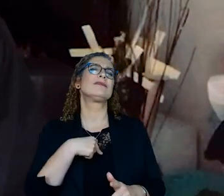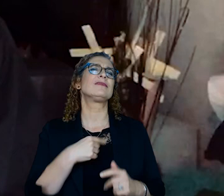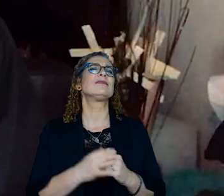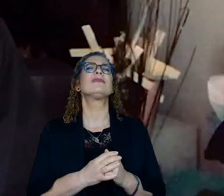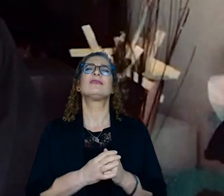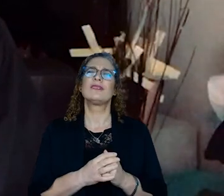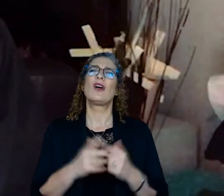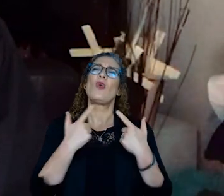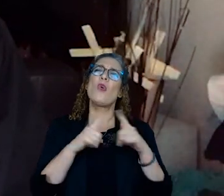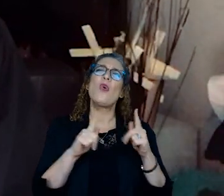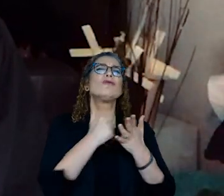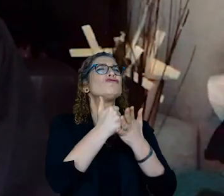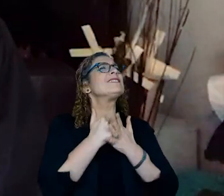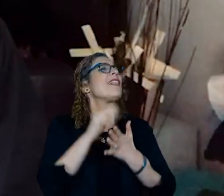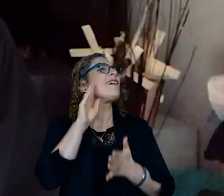Lord, hear us.